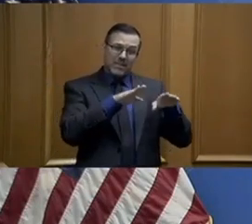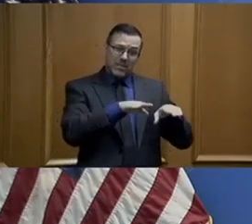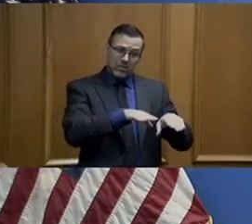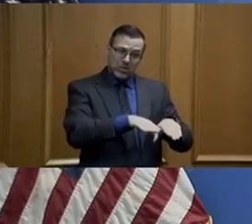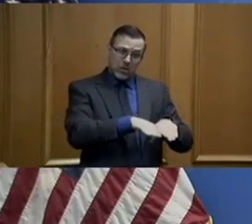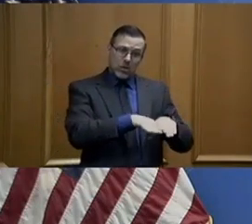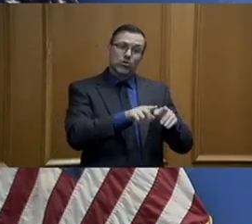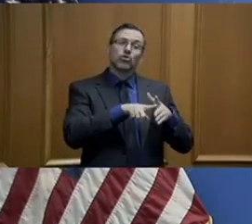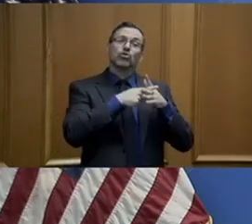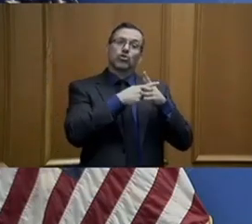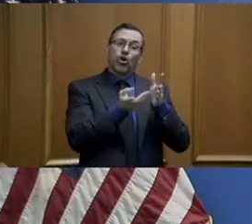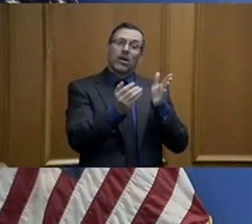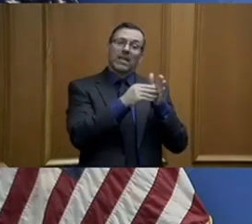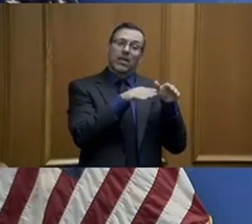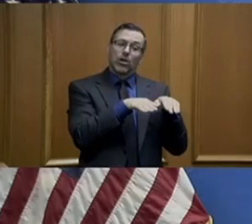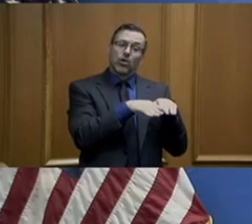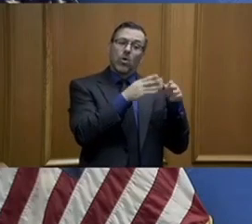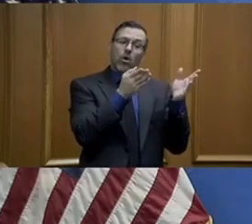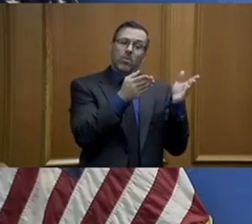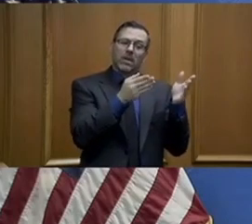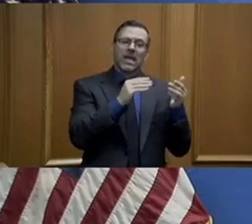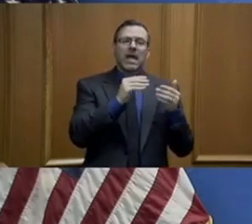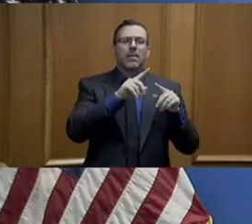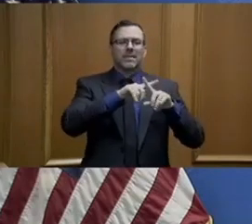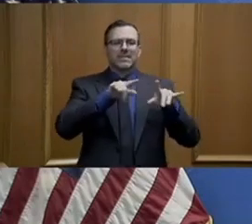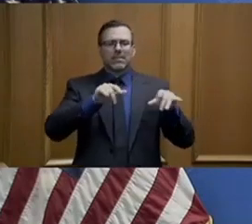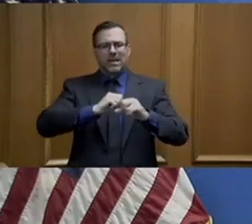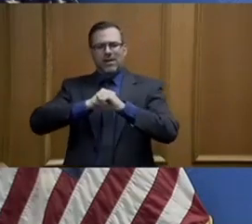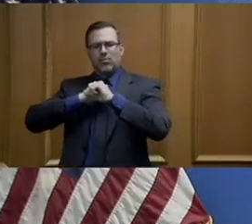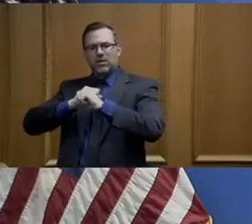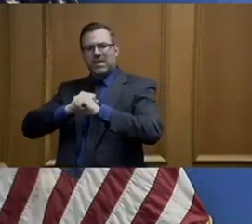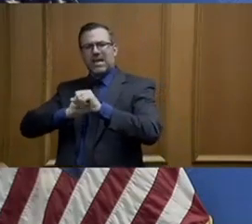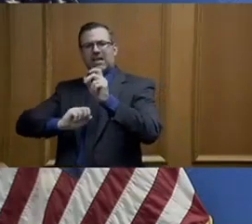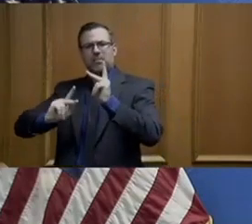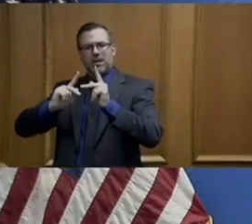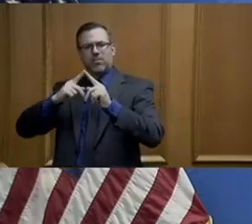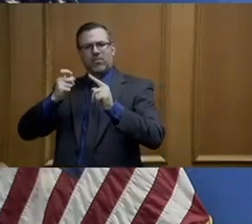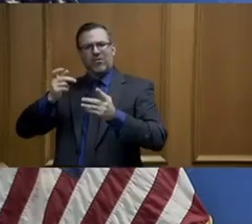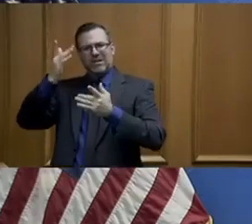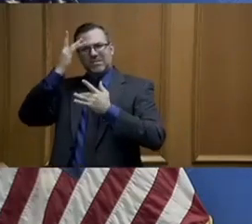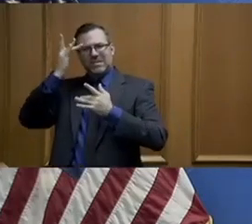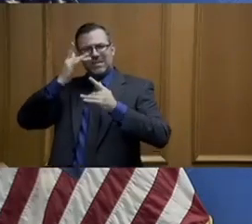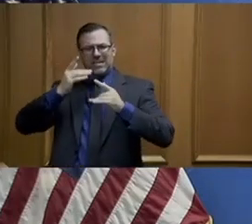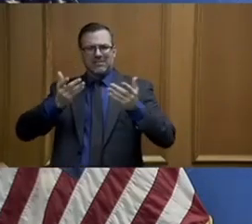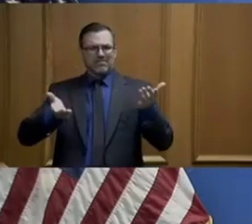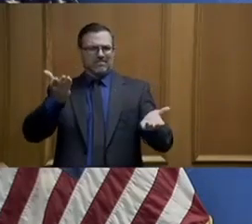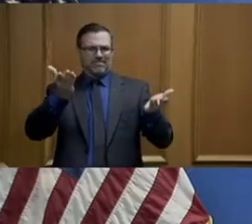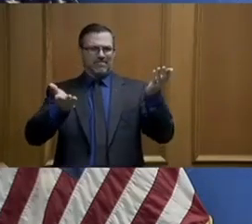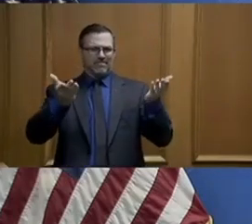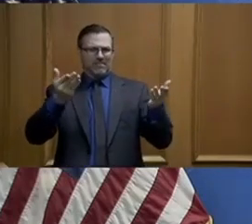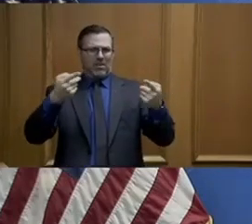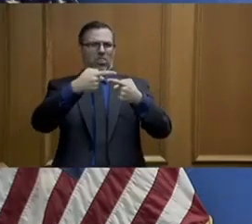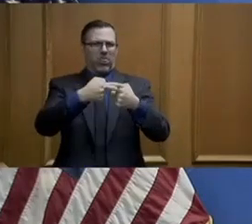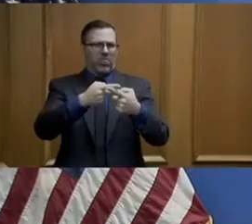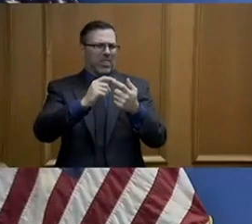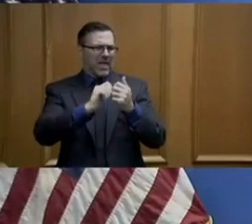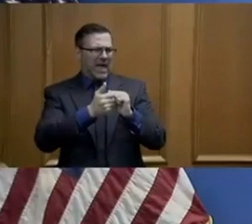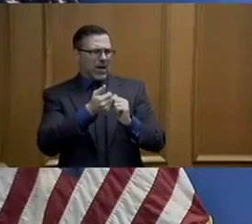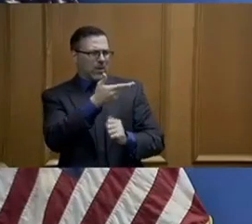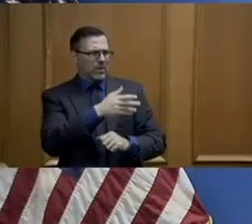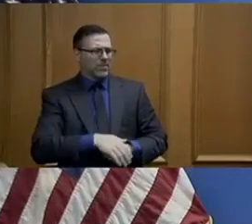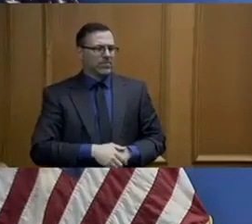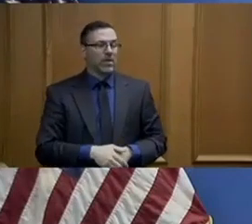with protecting Tennesseans from this virus? Well, let me just say the safety and the health of Tennesseans is the utmost